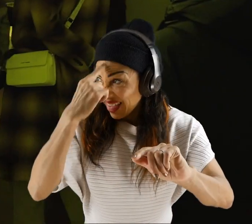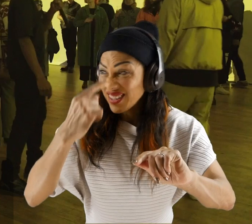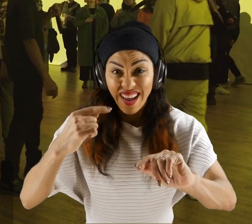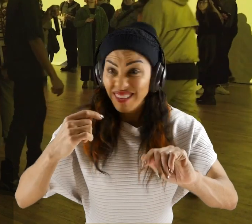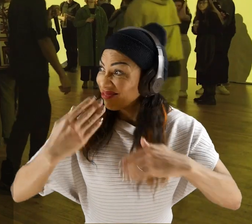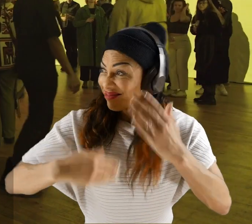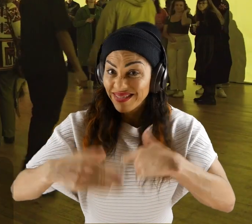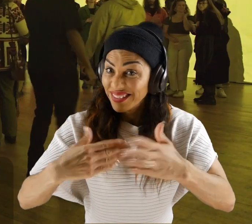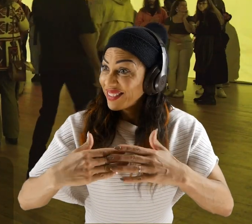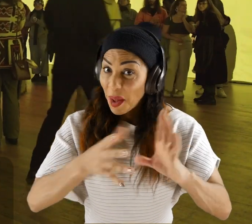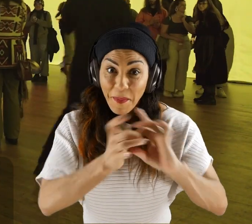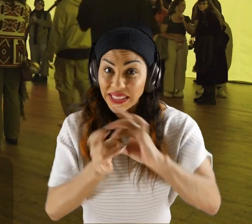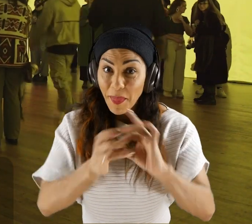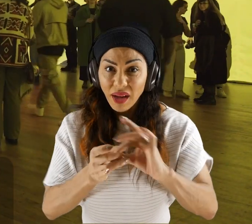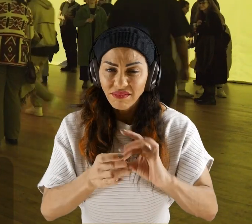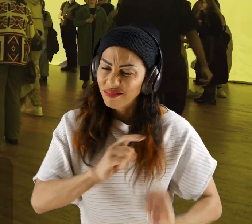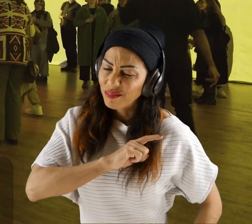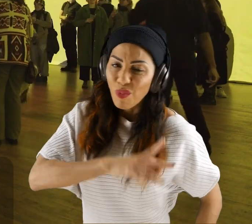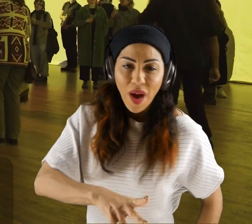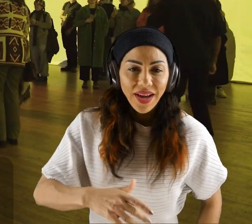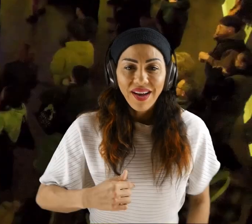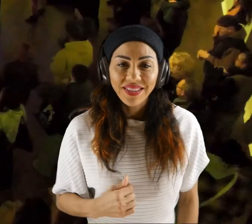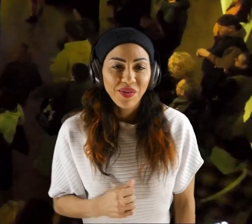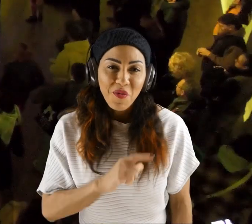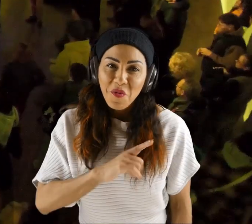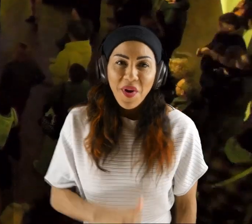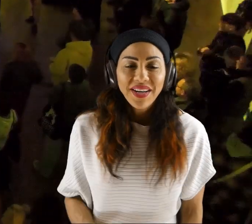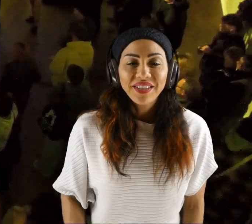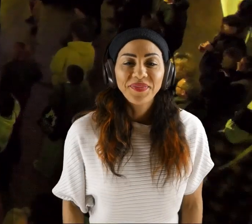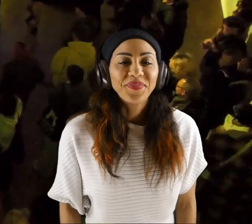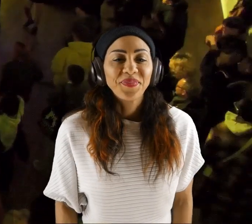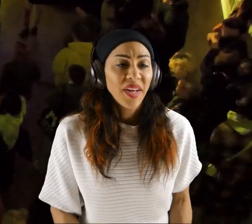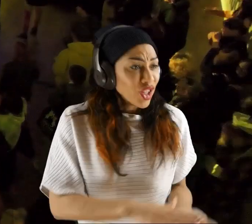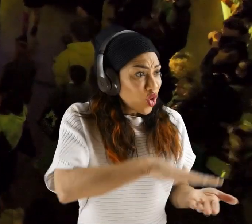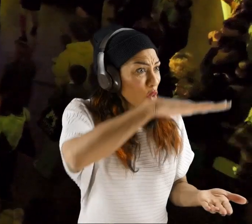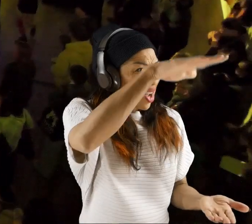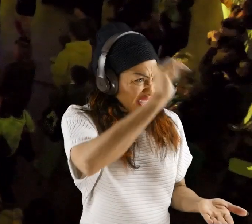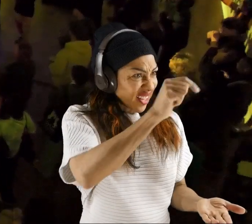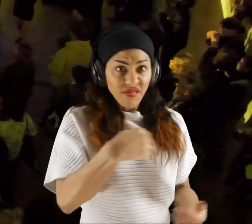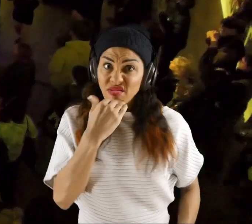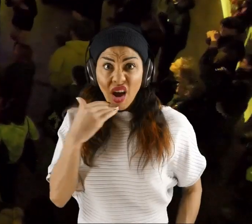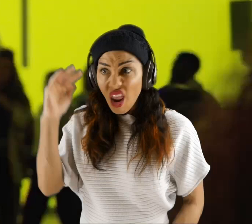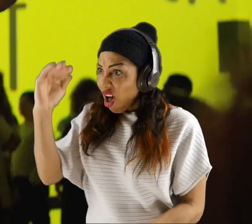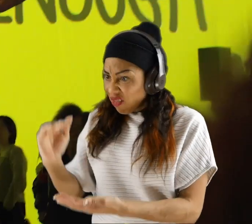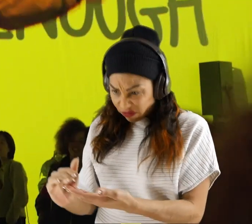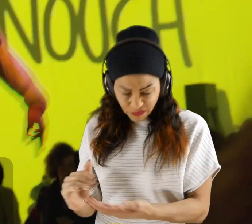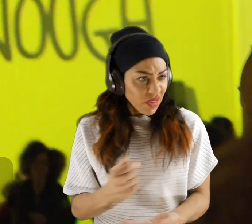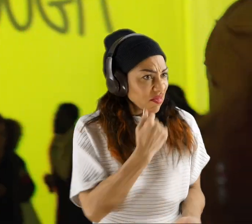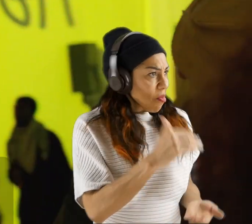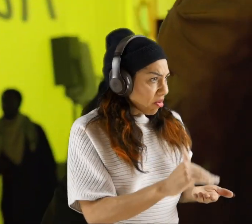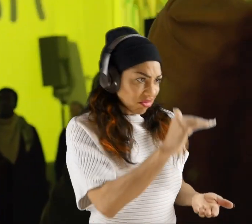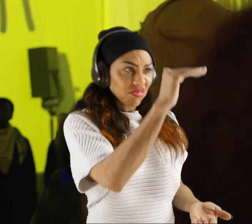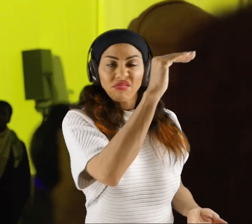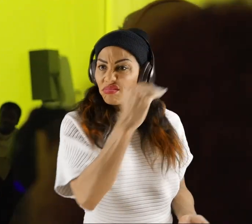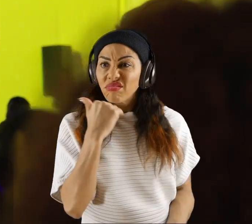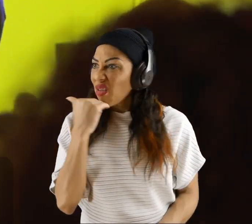Let's do it. We saying back to back? Back to back. Why not? One night only. Yeah? Yeah? Yeah? Look, I said too much this, not enough that. Too much this,